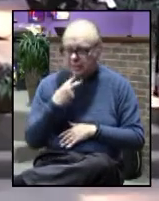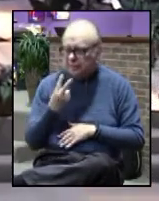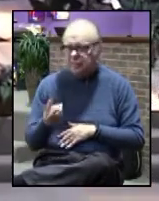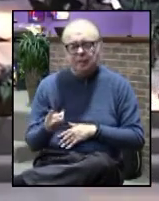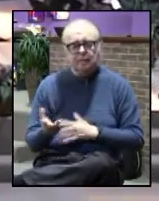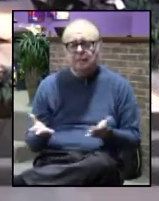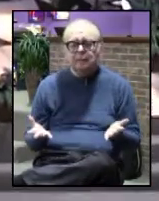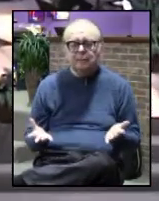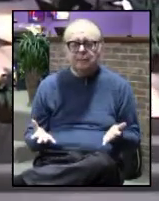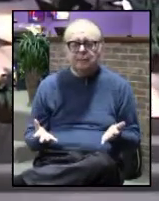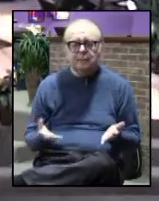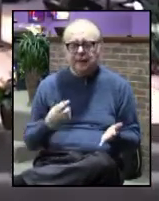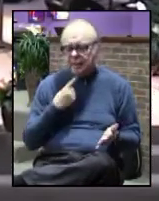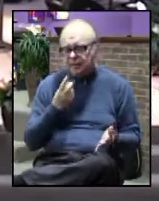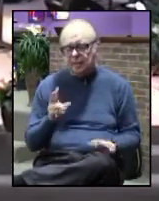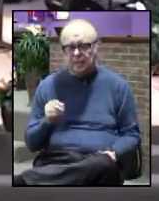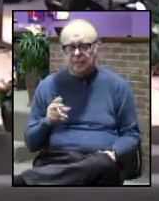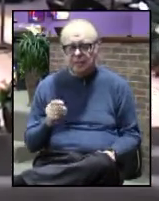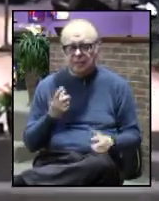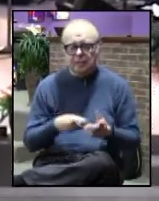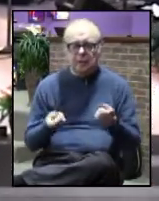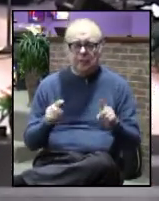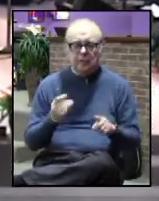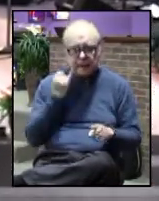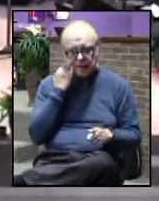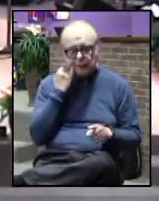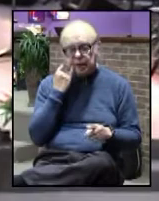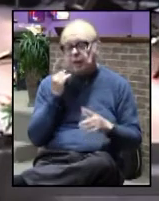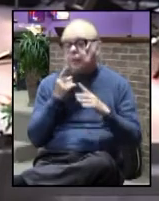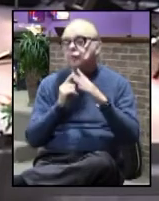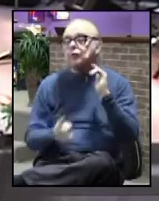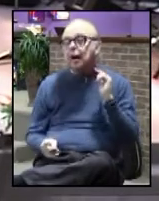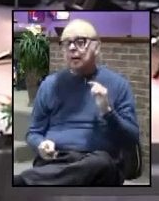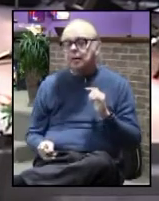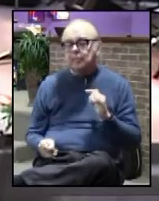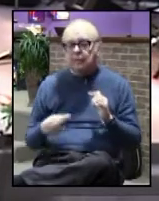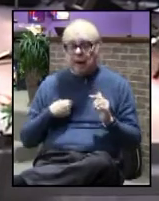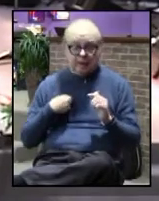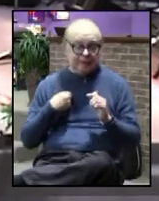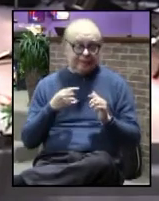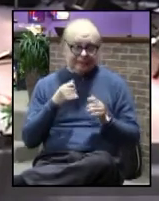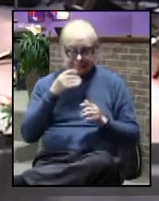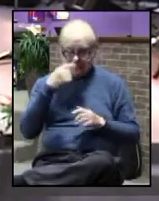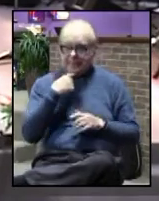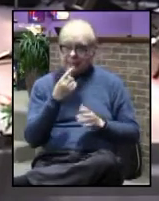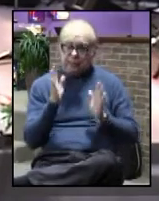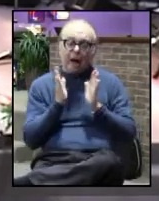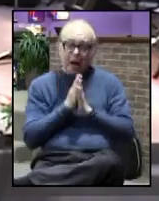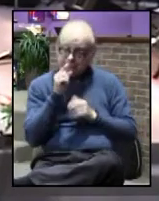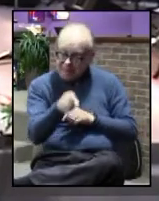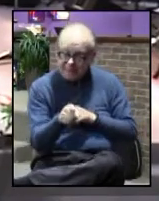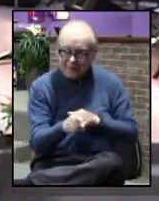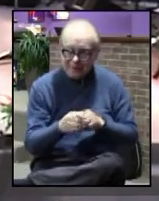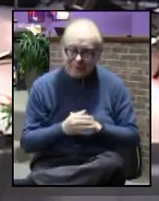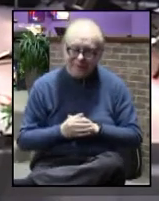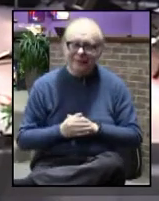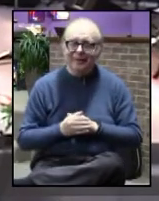no. Well, what happens if we drown? I'll pray for you.